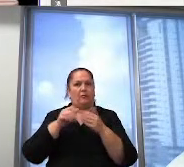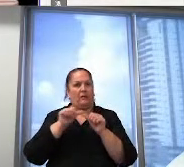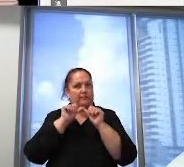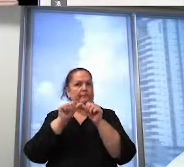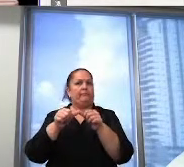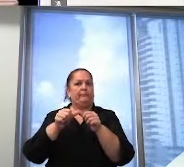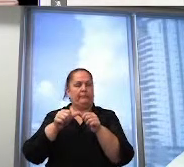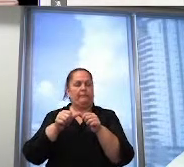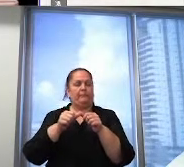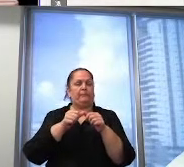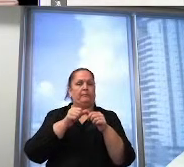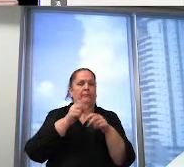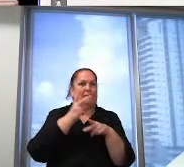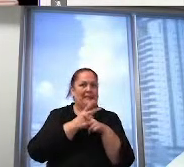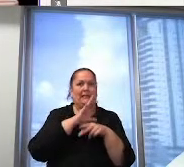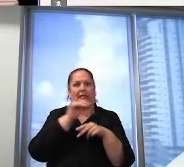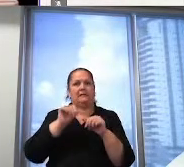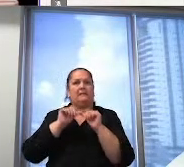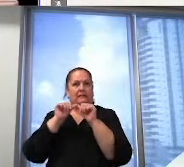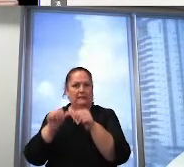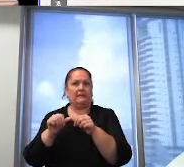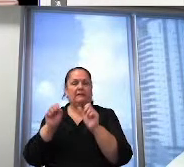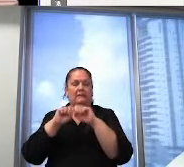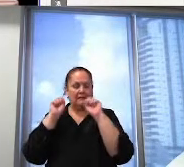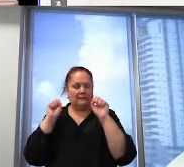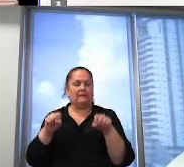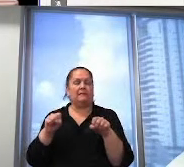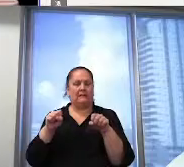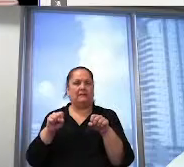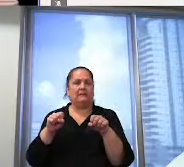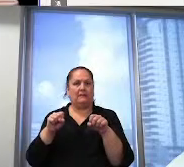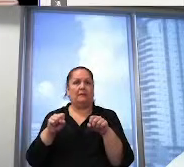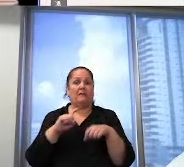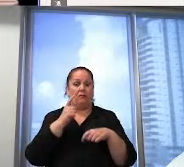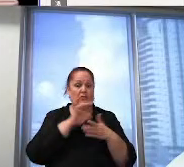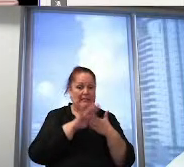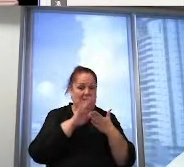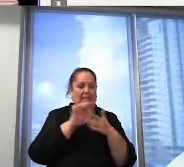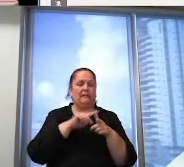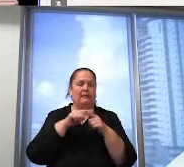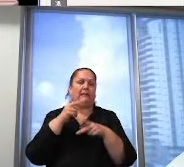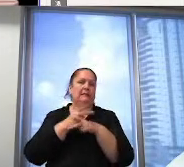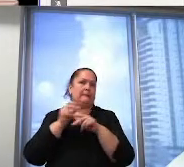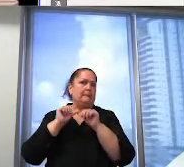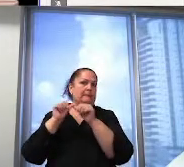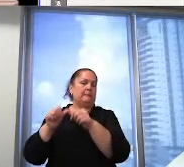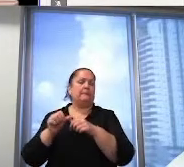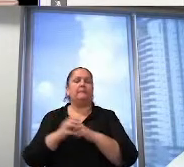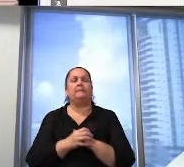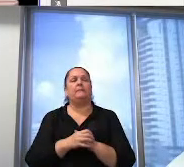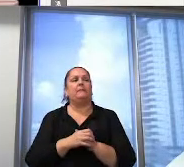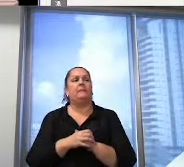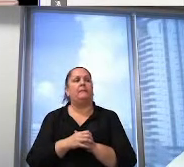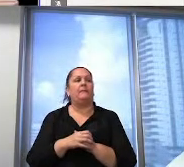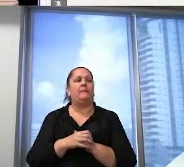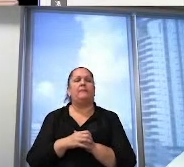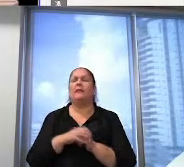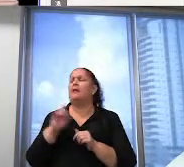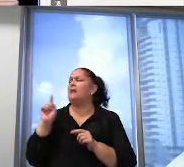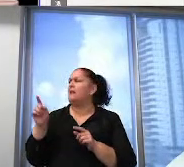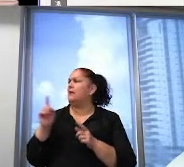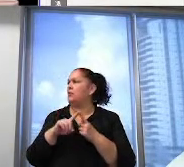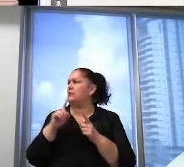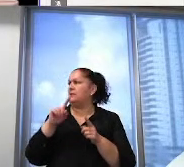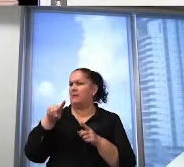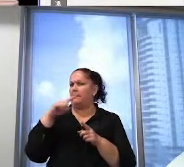on the program, maintain and sustain the system after the clearing. Okay,